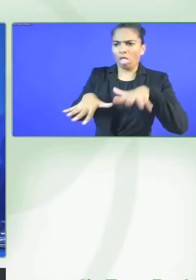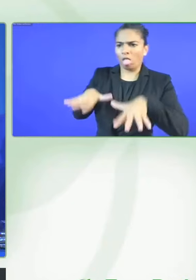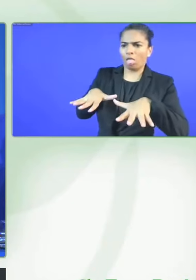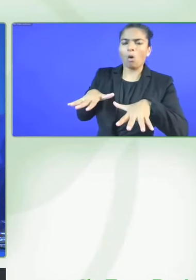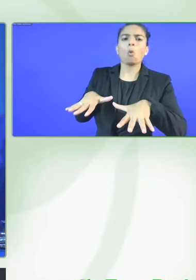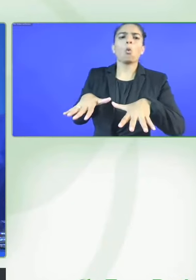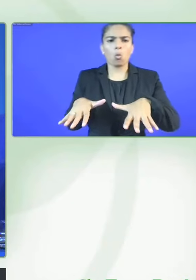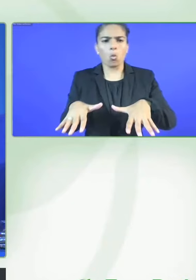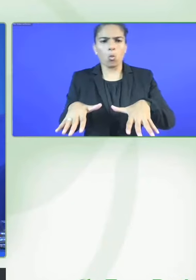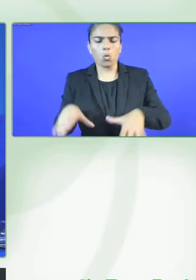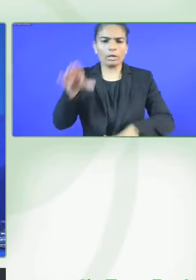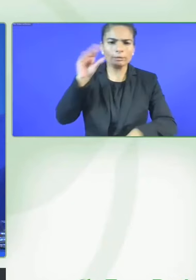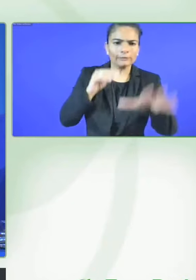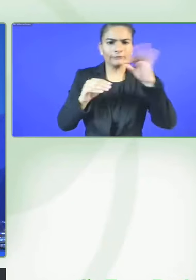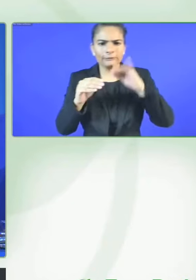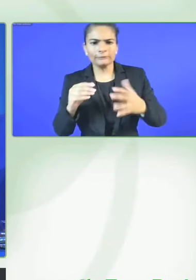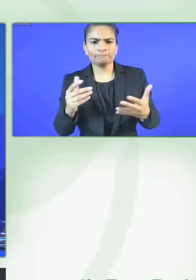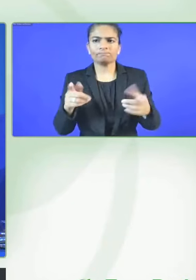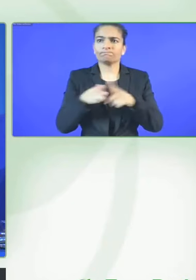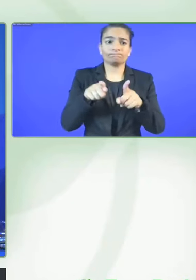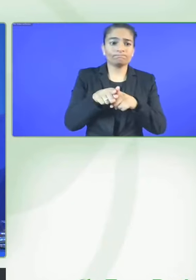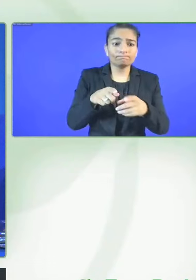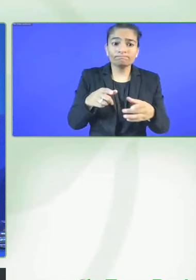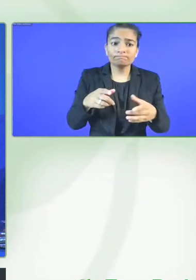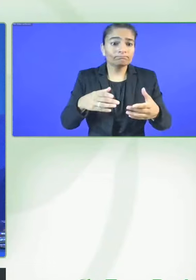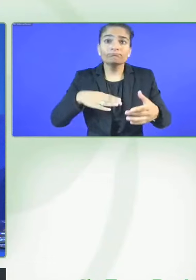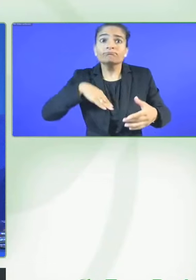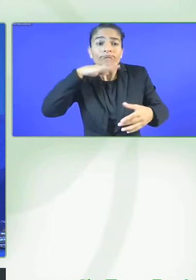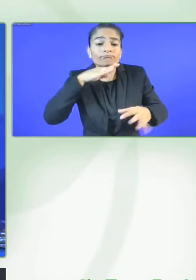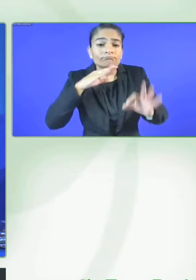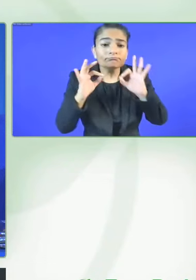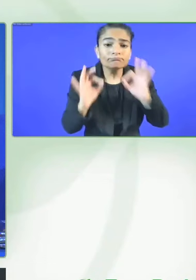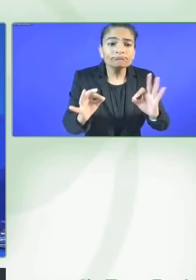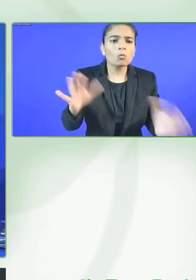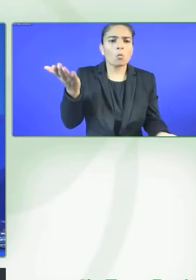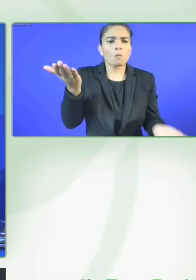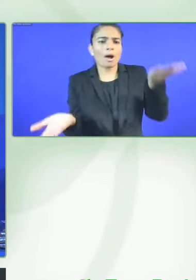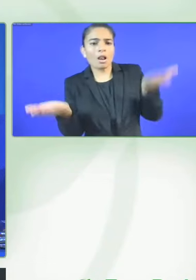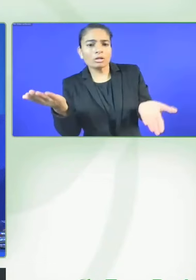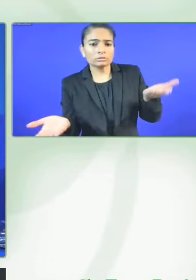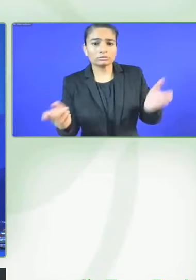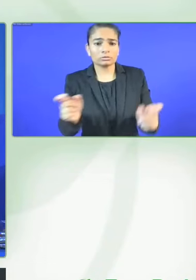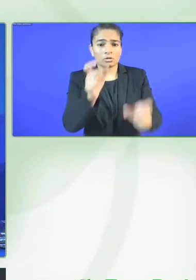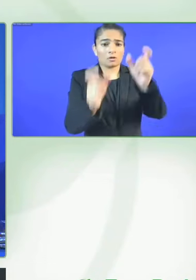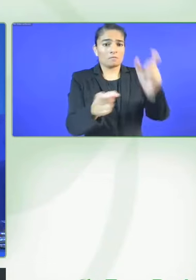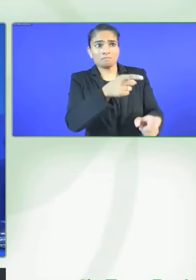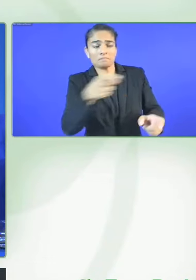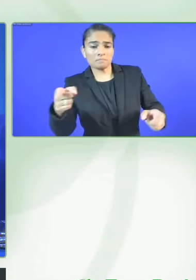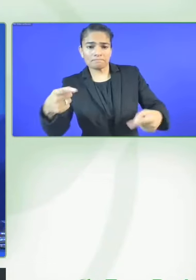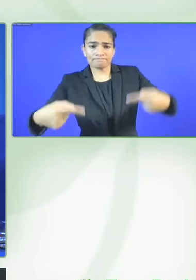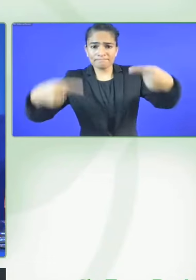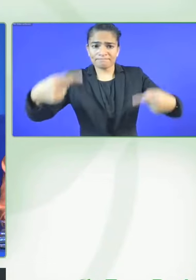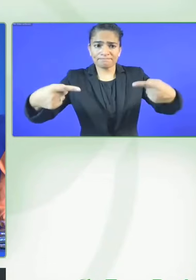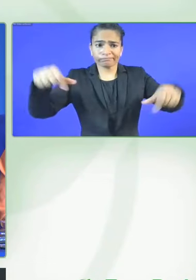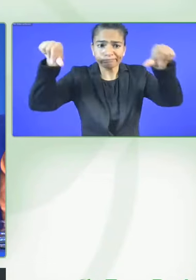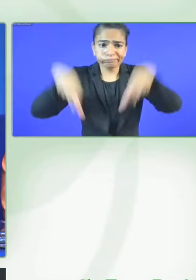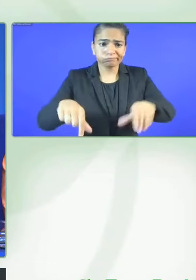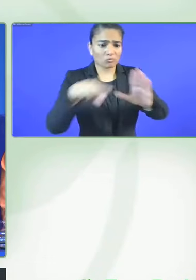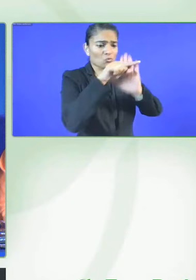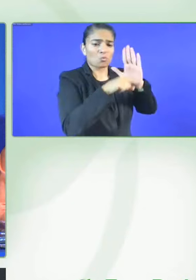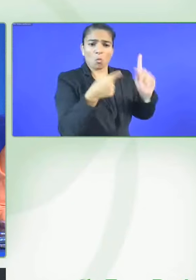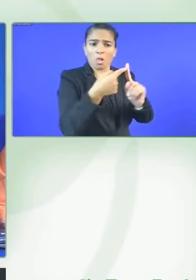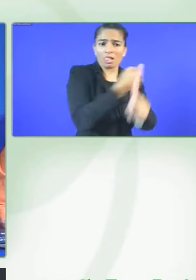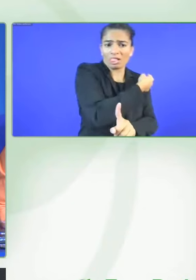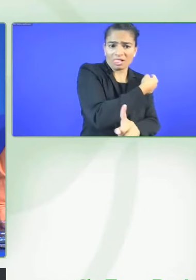are regulatory in their nature, and in most cases stem from economic reasons and practical reasons, and